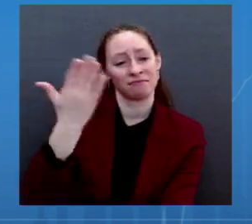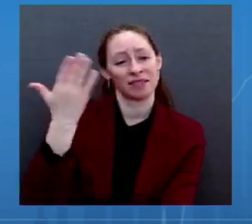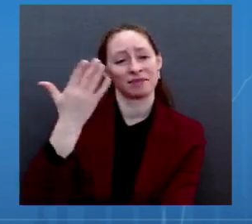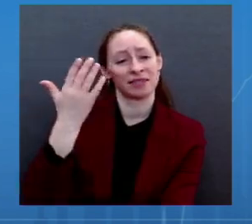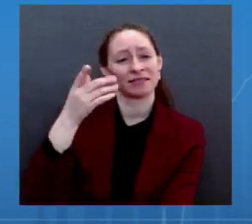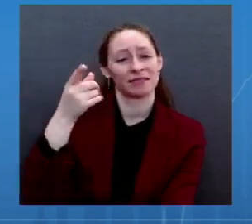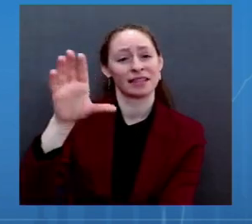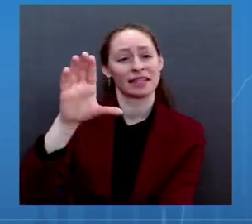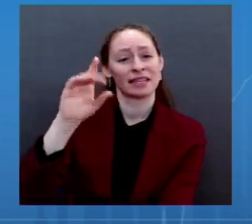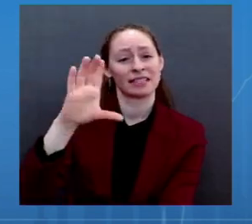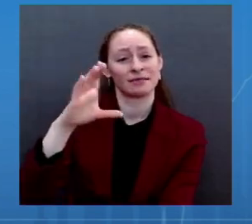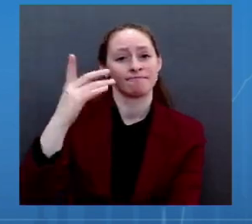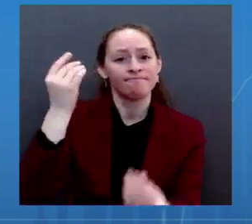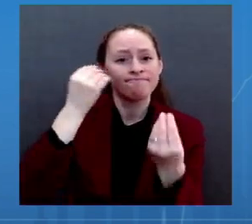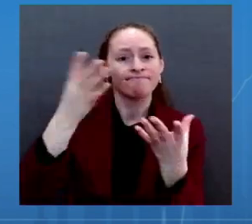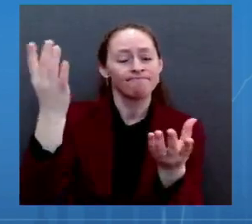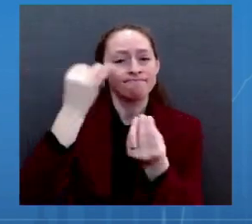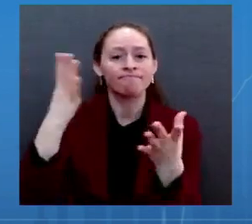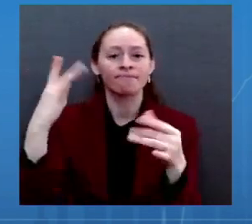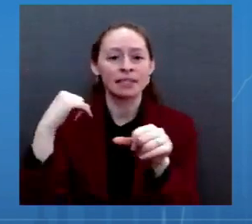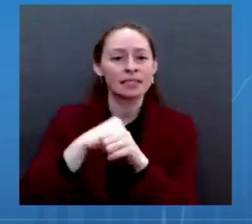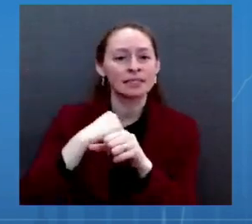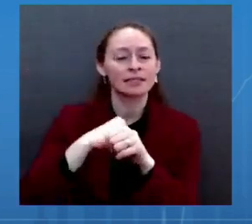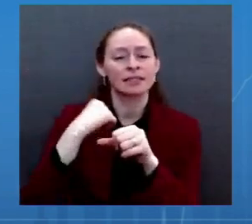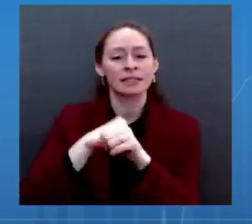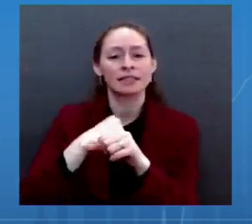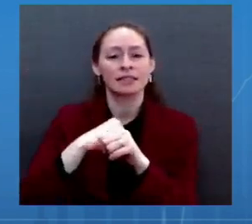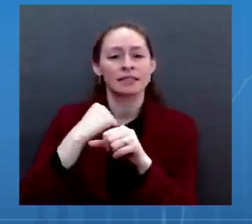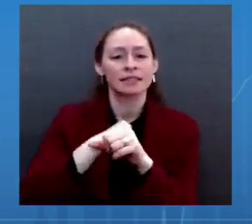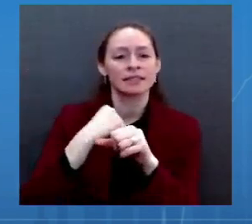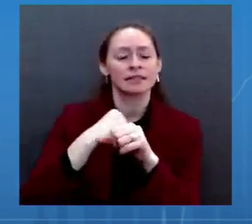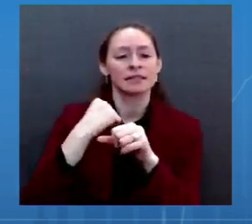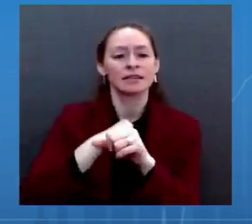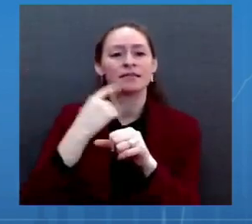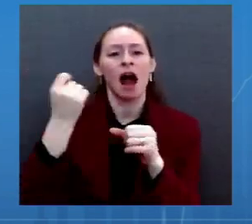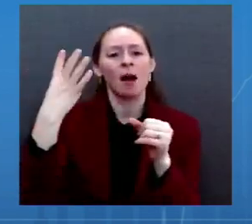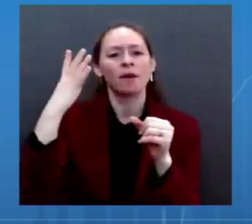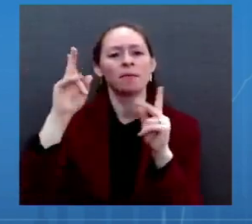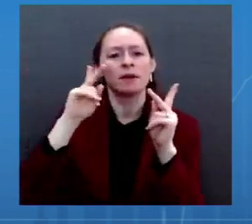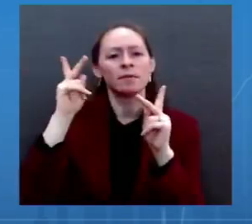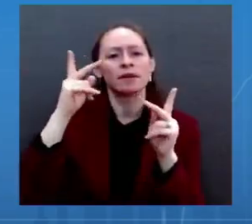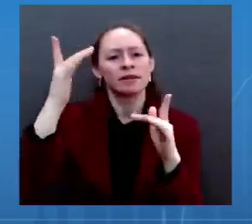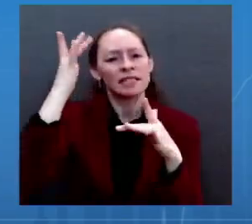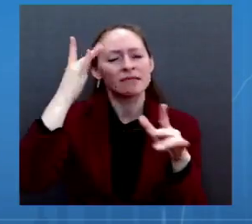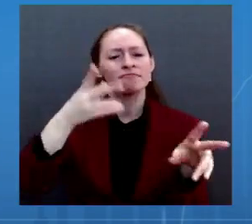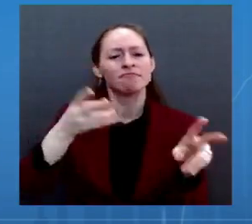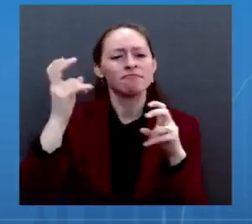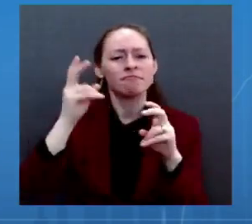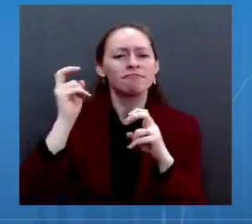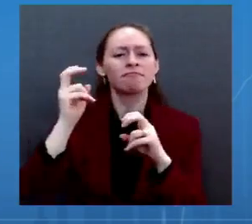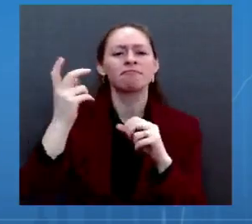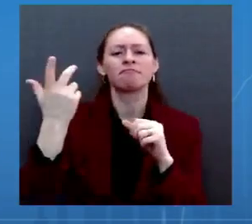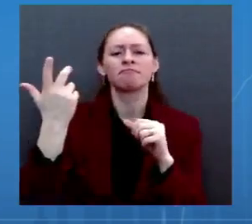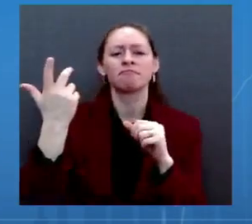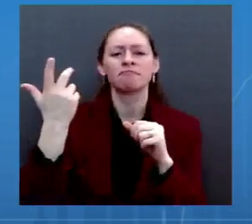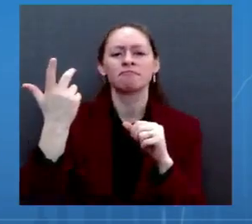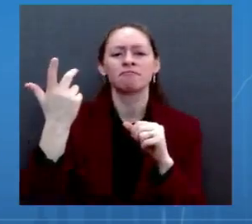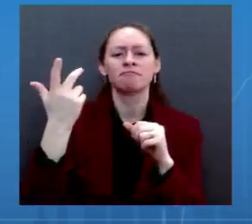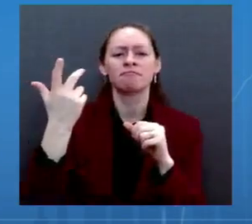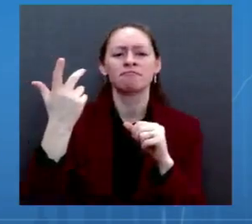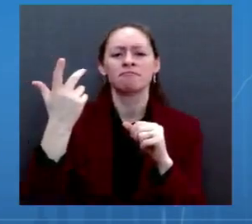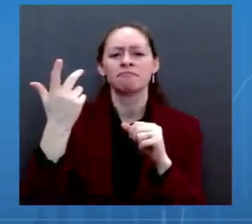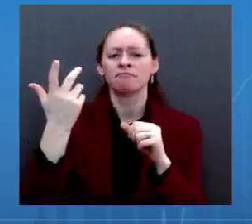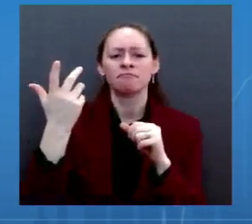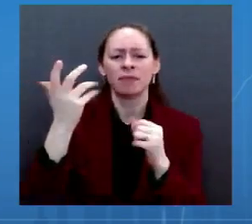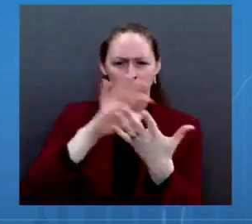deaths? Thank you. Yeah, thank you for that question, Ahmed. Obviously, we need to focus not only on severity of disease